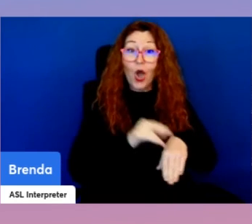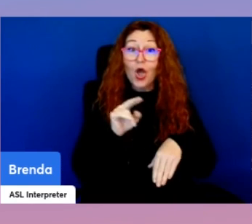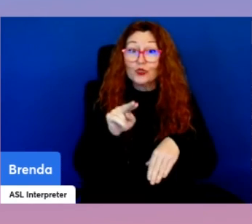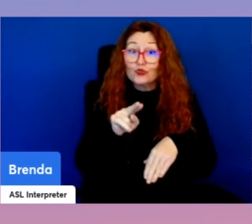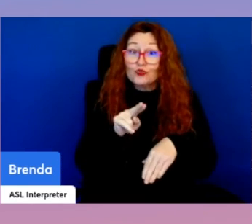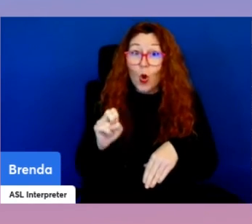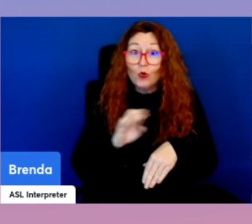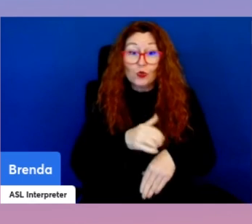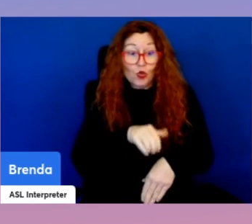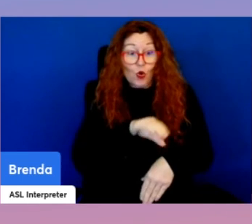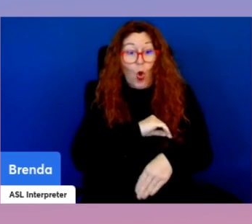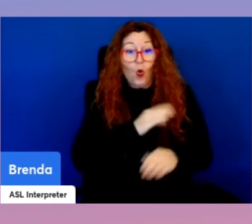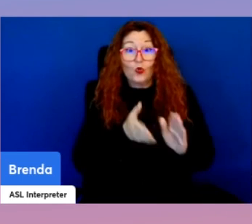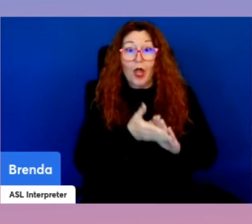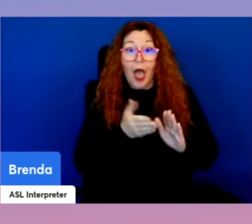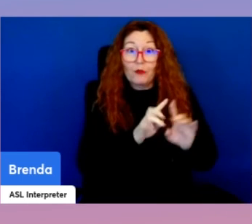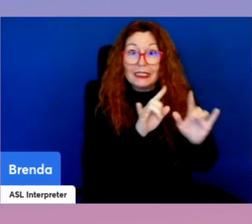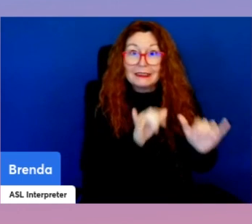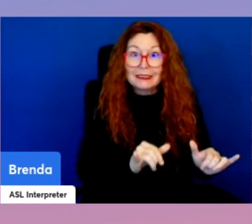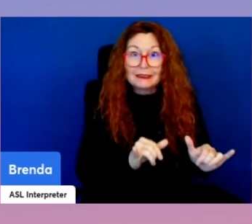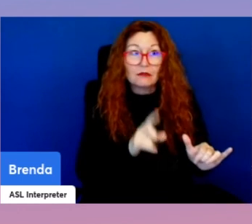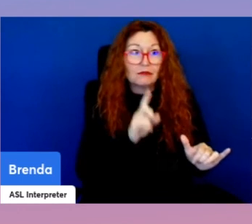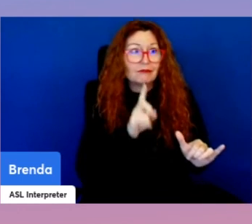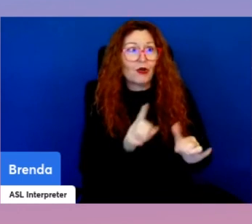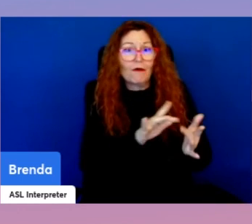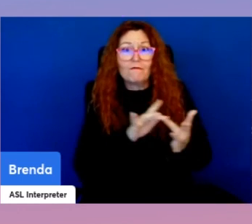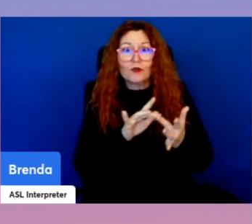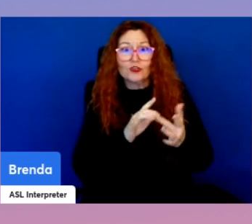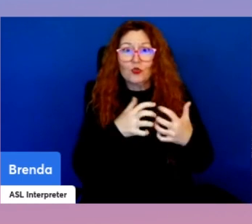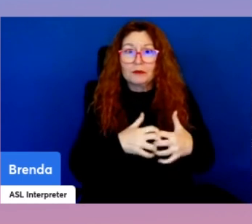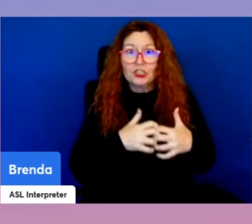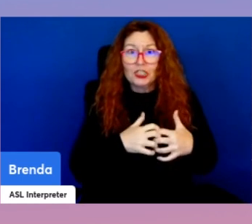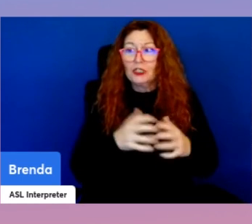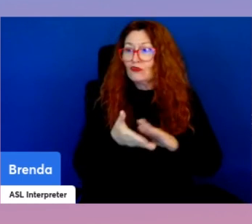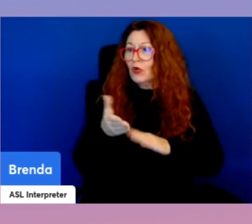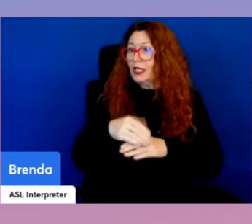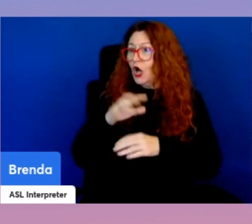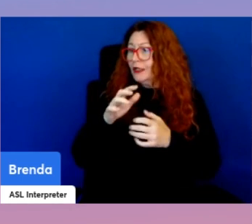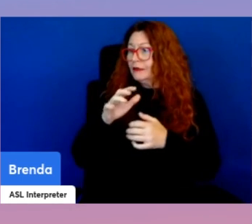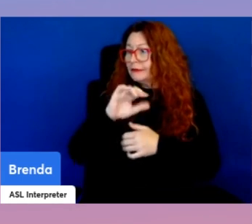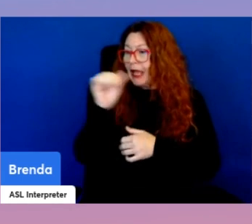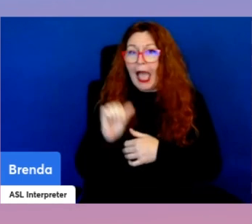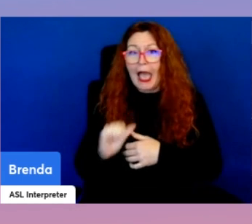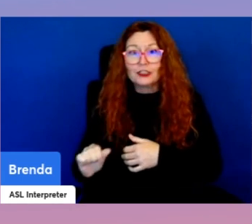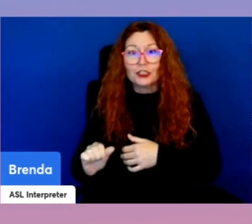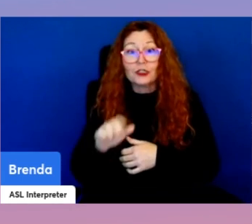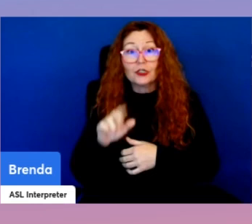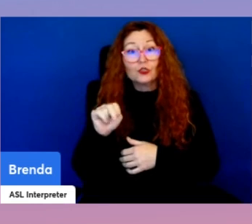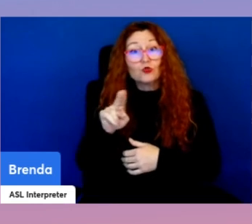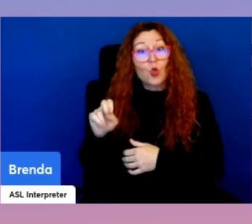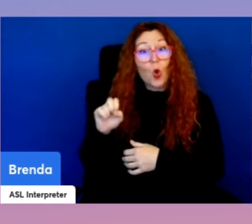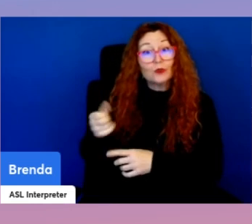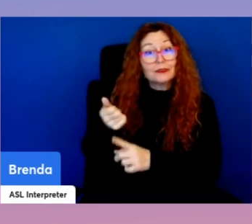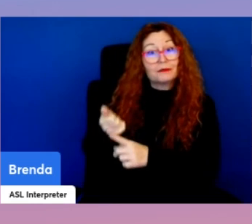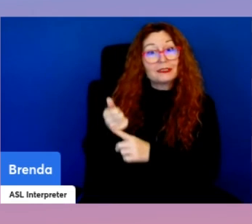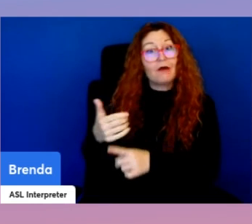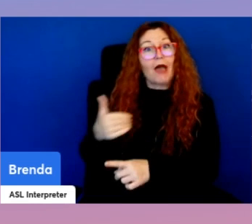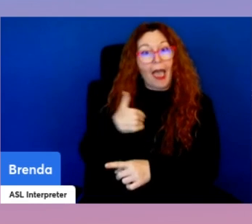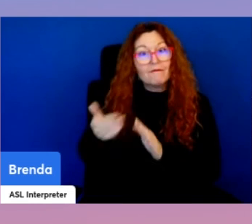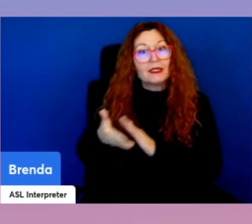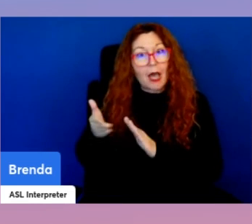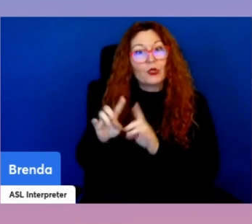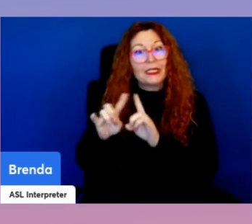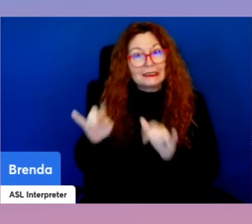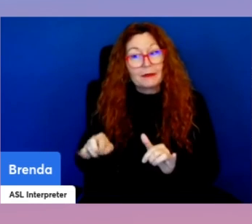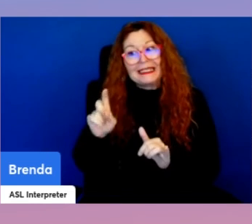essentially virtual machines running on Azure. And so those nodes have an operating system, and those nodes need to be patched as well. So you can set